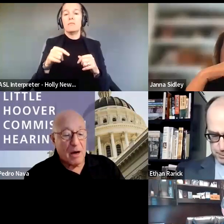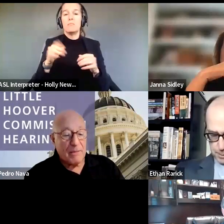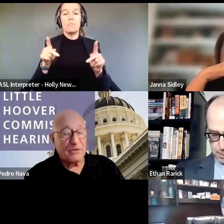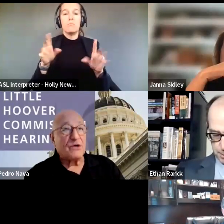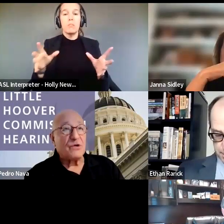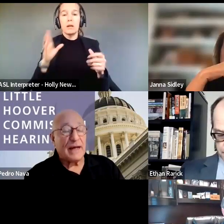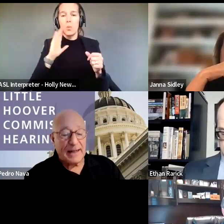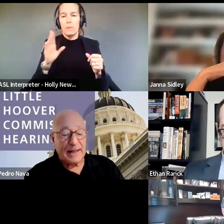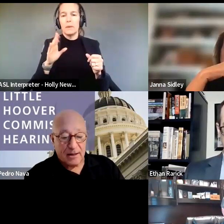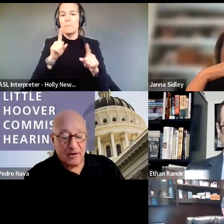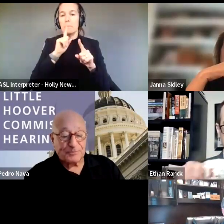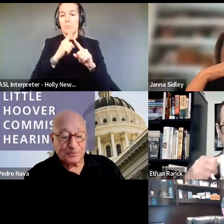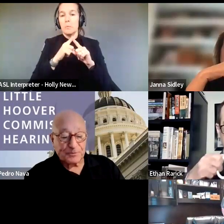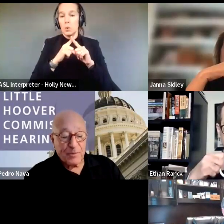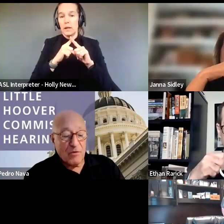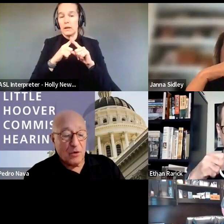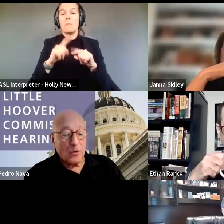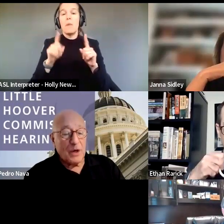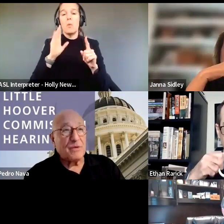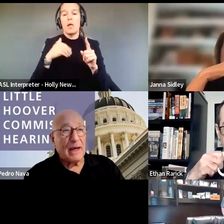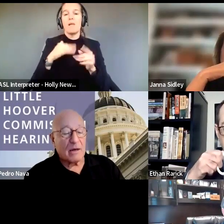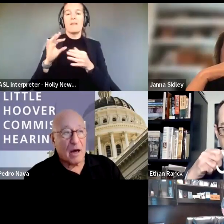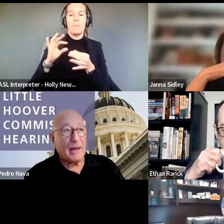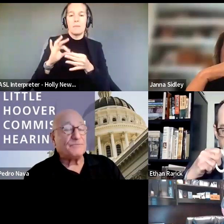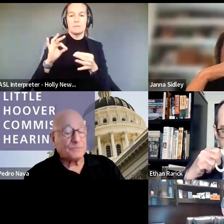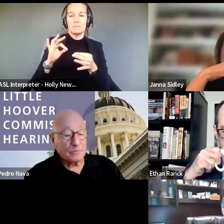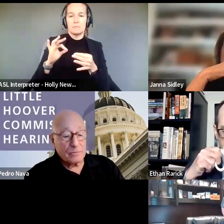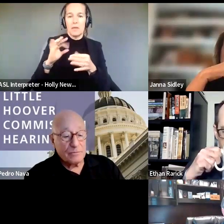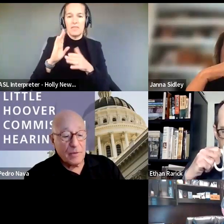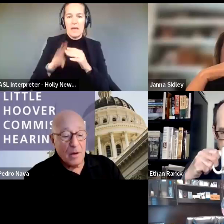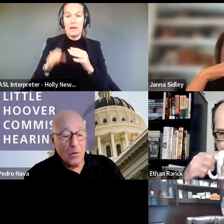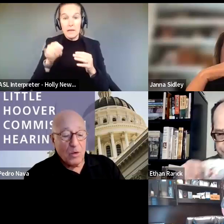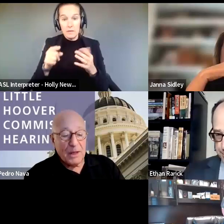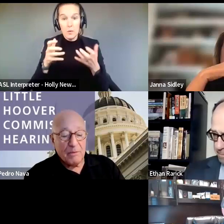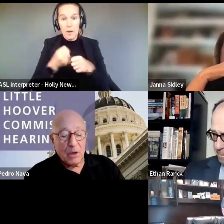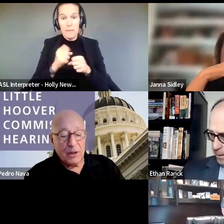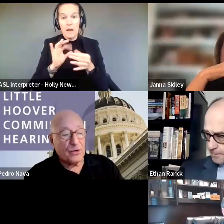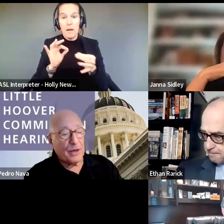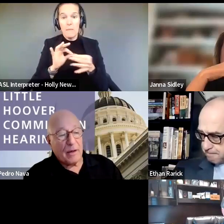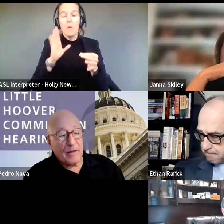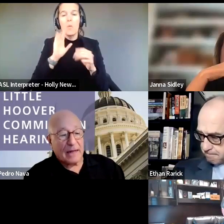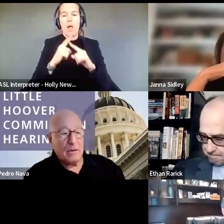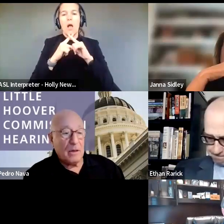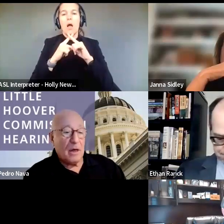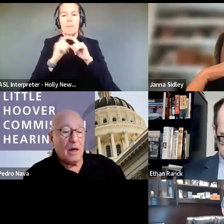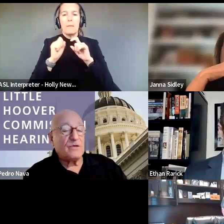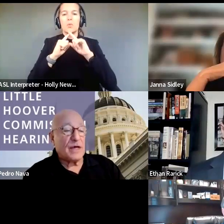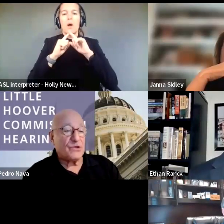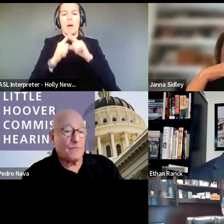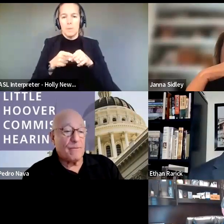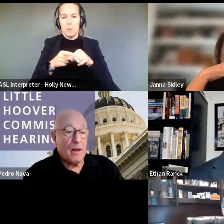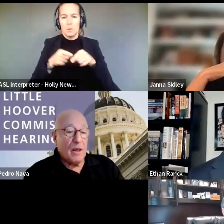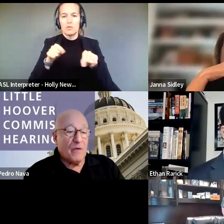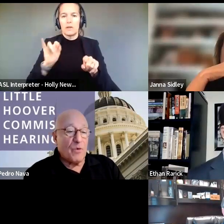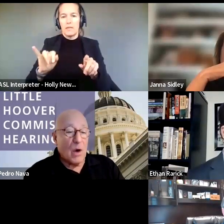public comment session at the end. Those who wish to make a comment will be unmuted during that